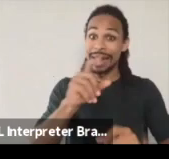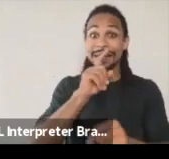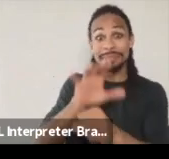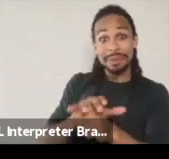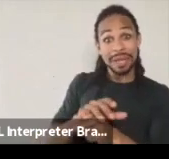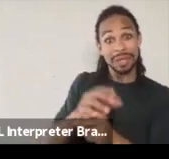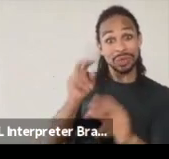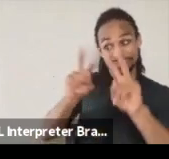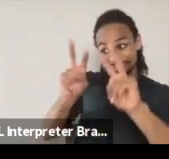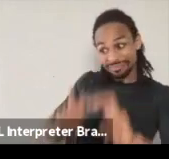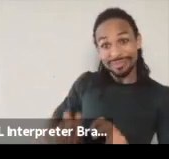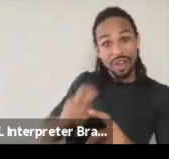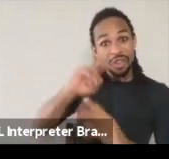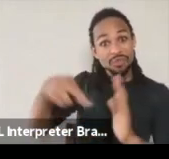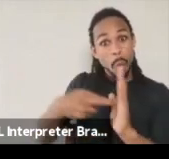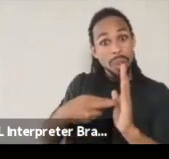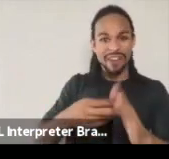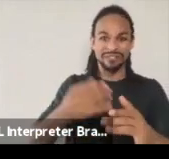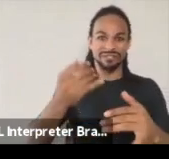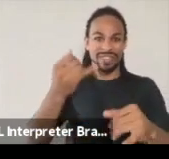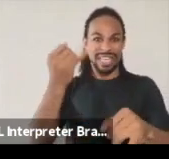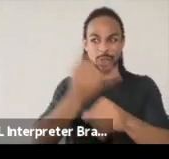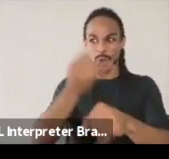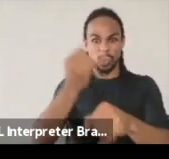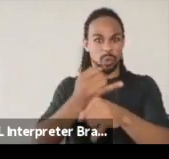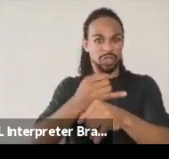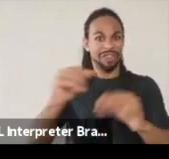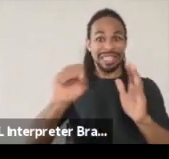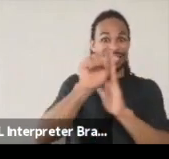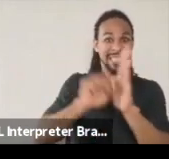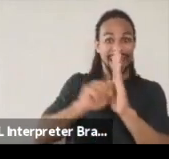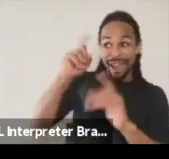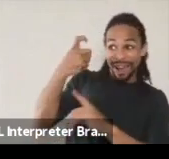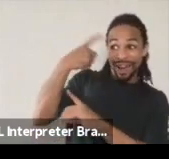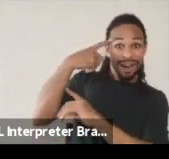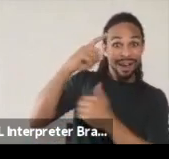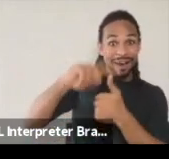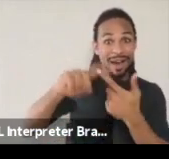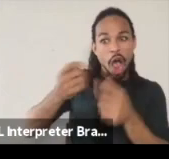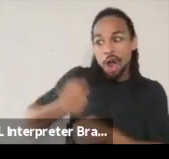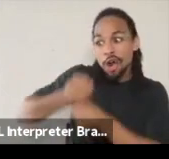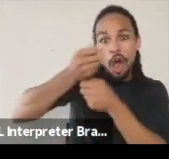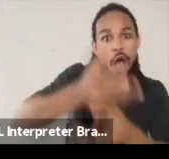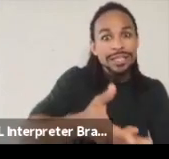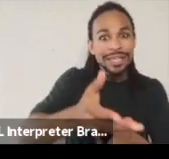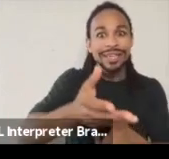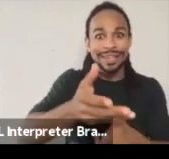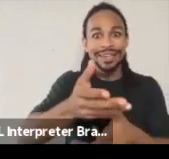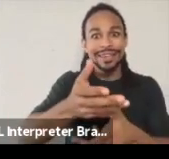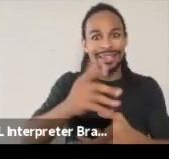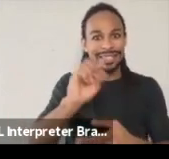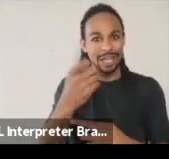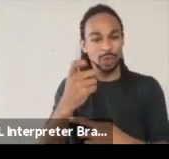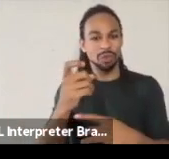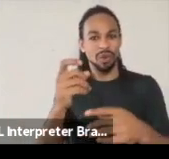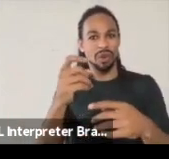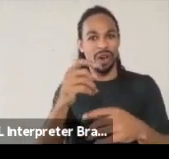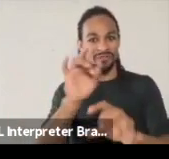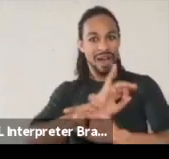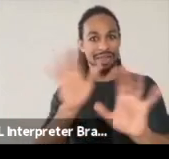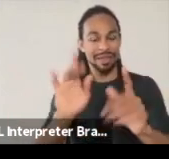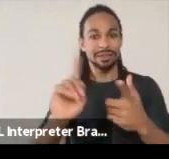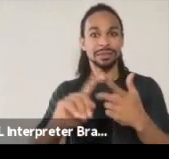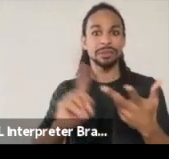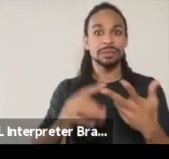institutions, the role of the state in causing sexual violence and in creating further divisions in our society that feed into